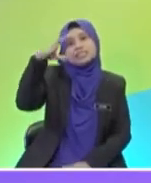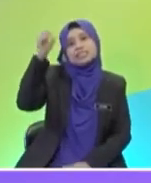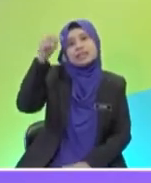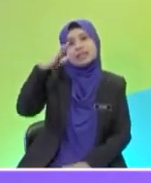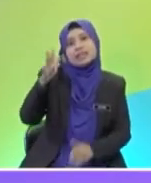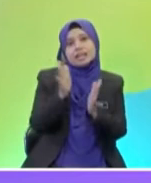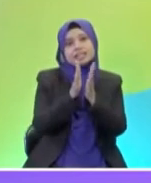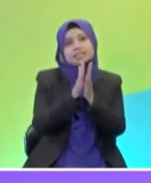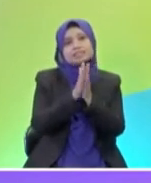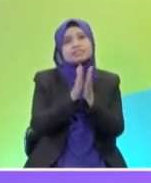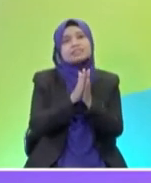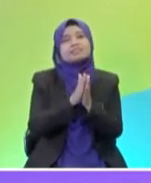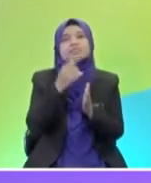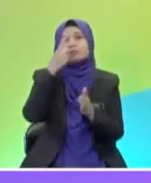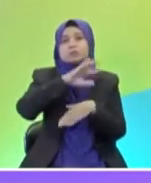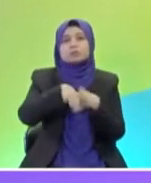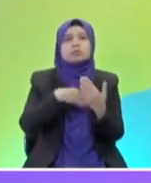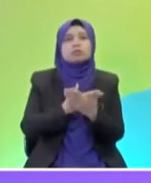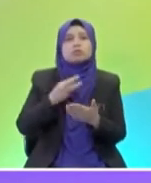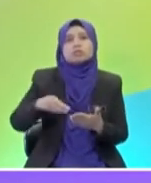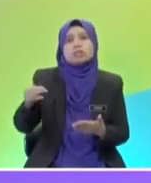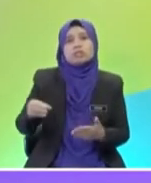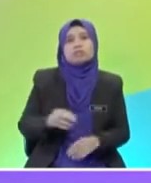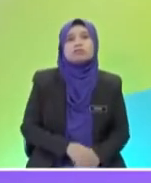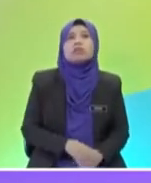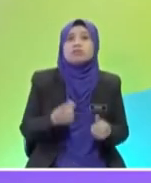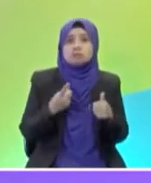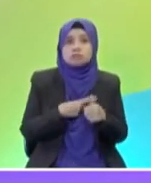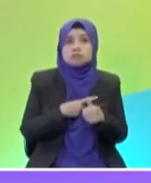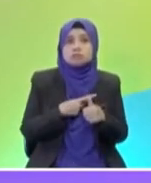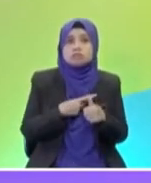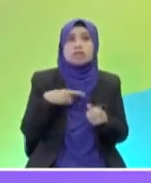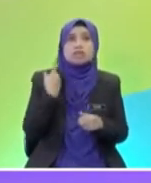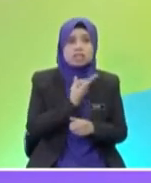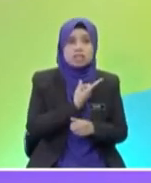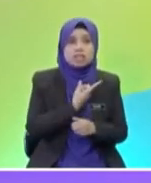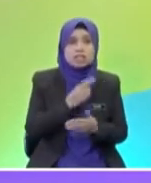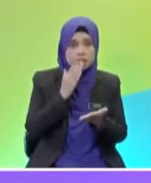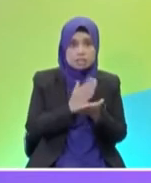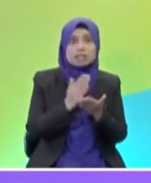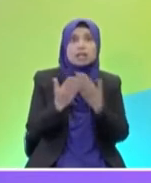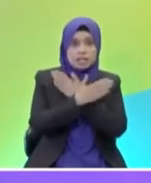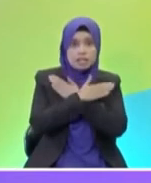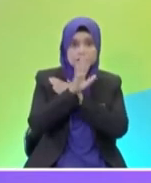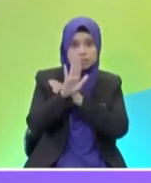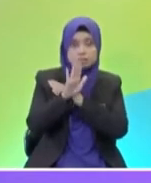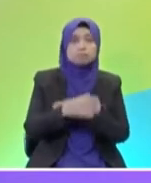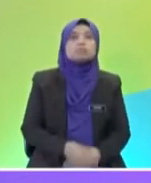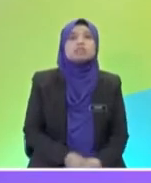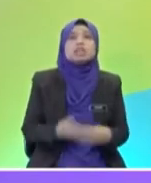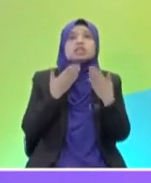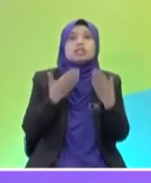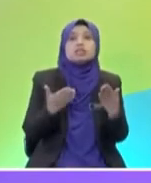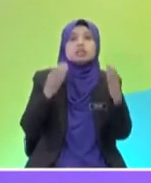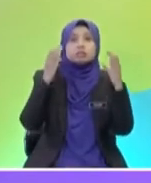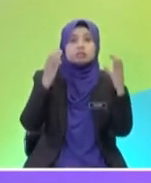job, everybody. Give yourselves a round well of applause. Done. Okay. But first, is it okay if we take a short break, teacher? Sure, can. Okay, there you go. Thank you very much,